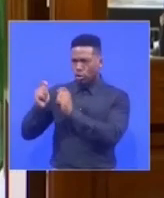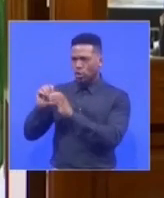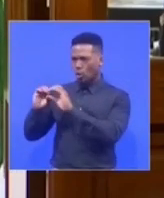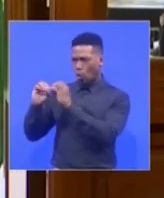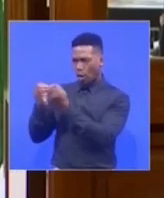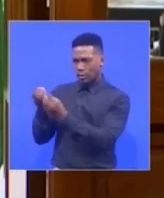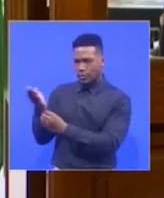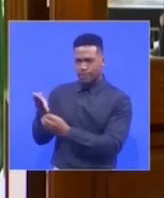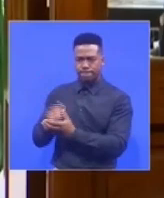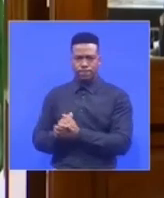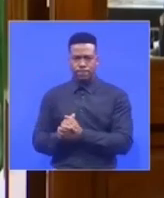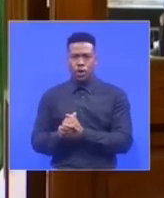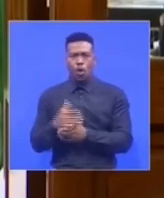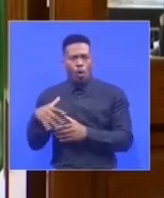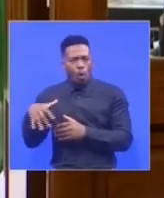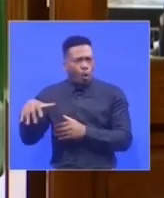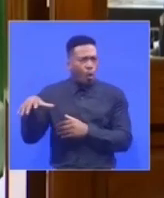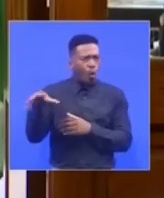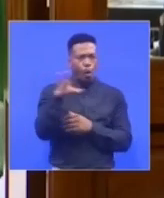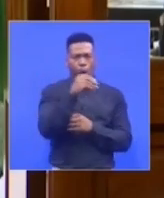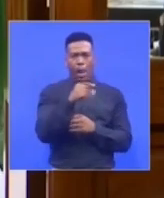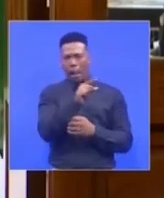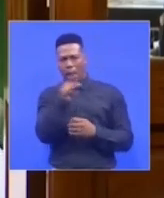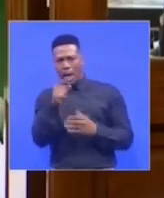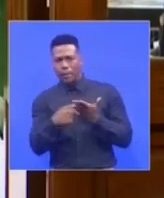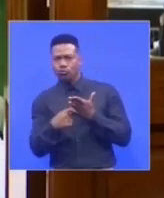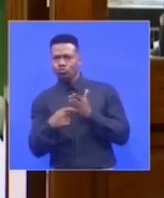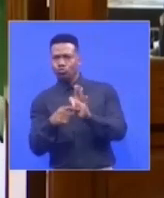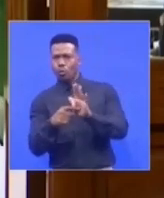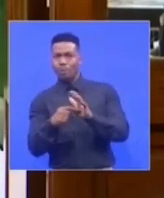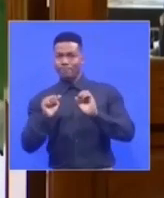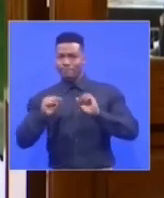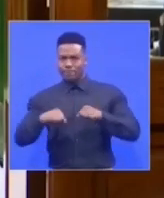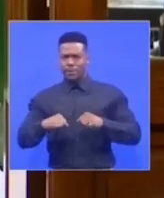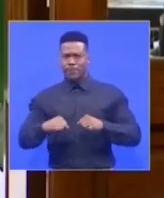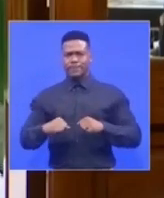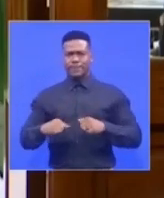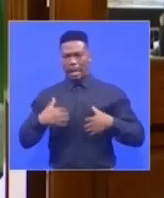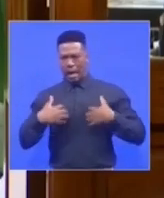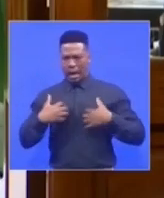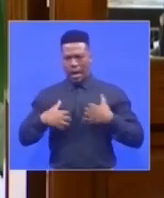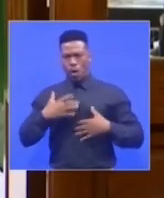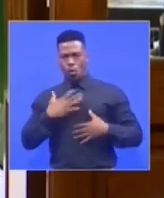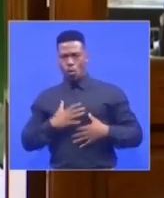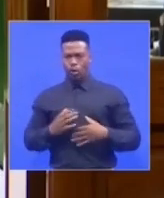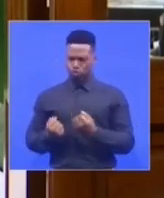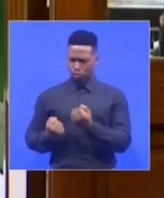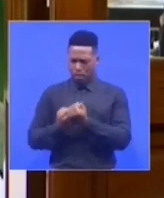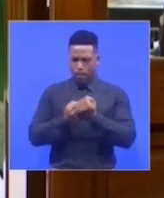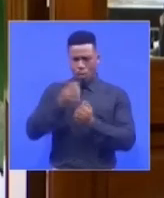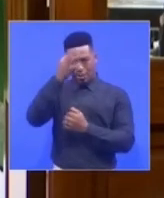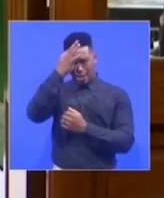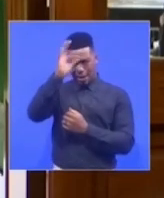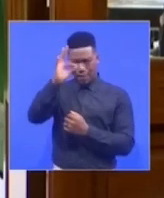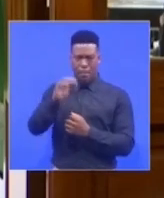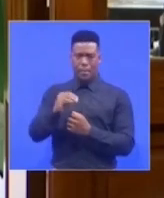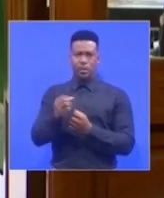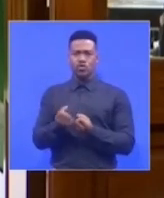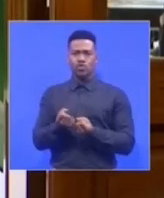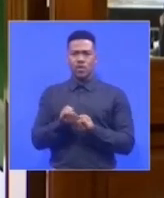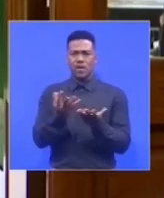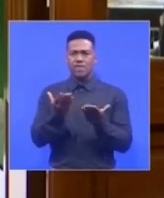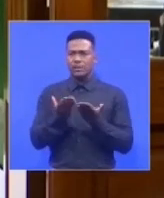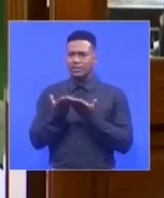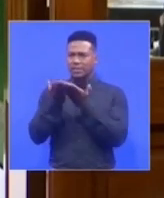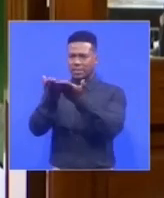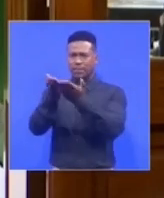authorities, and all those who have shown much dedication to helping government to provide services to the